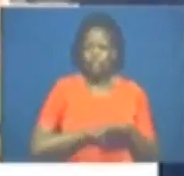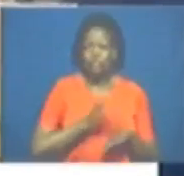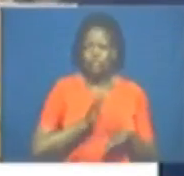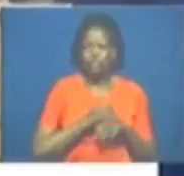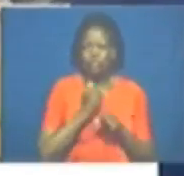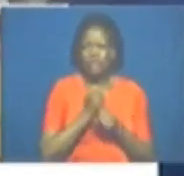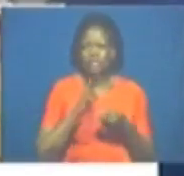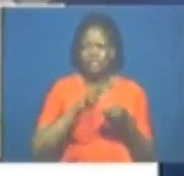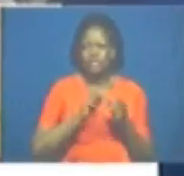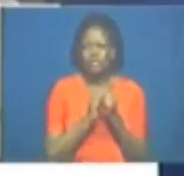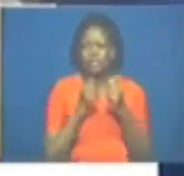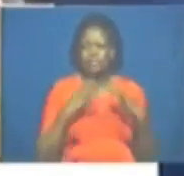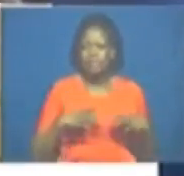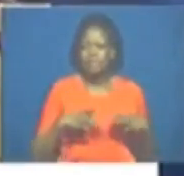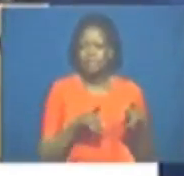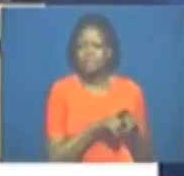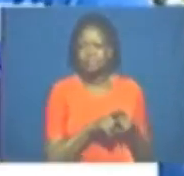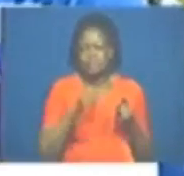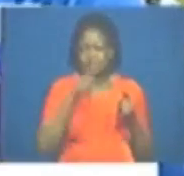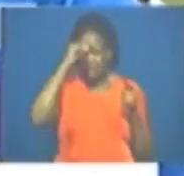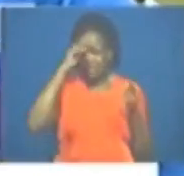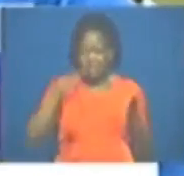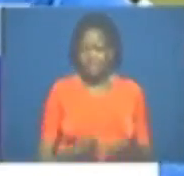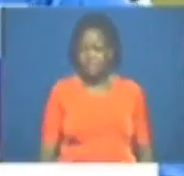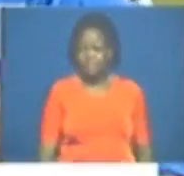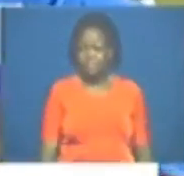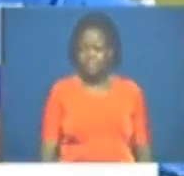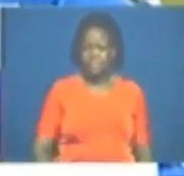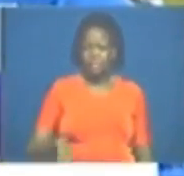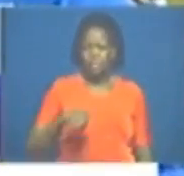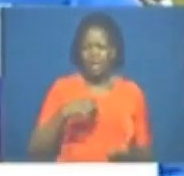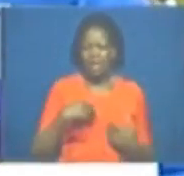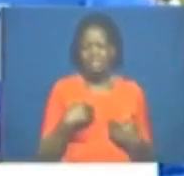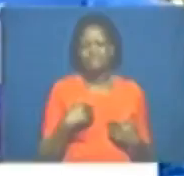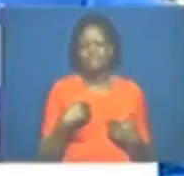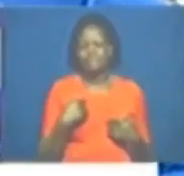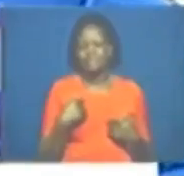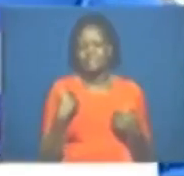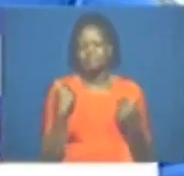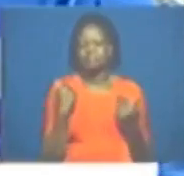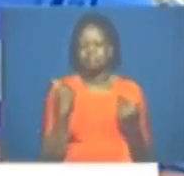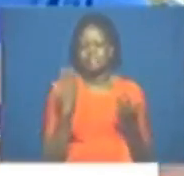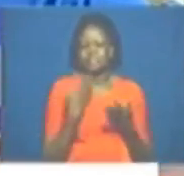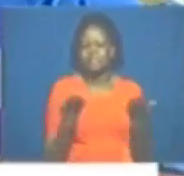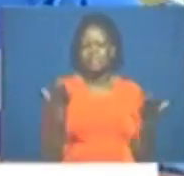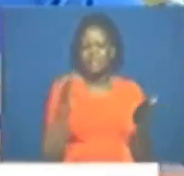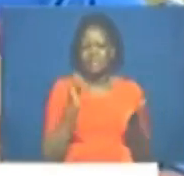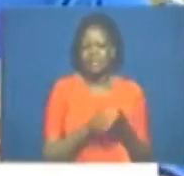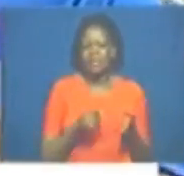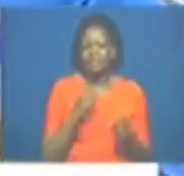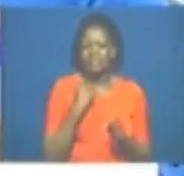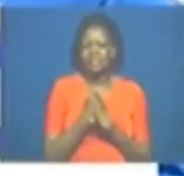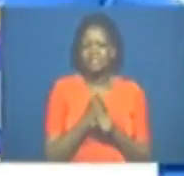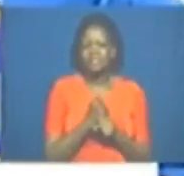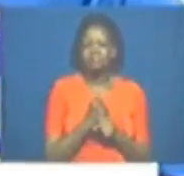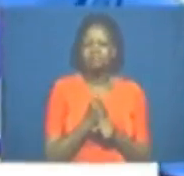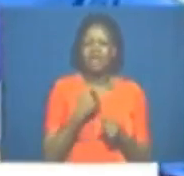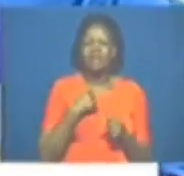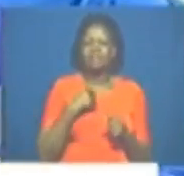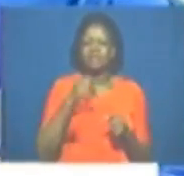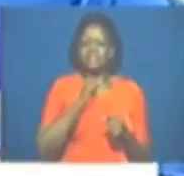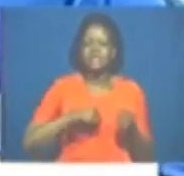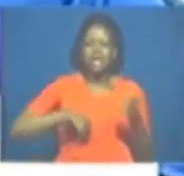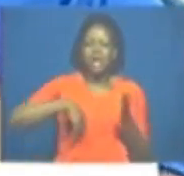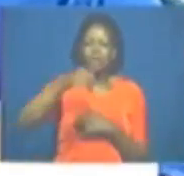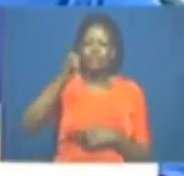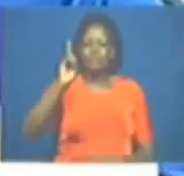with the electorate as well as the governors. Yeah, we have one of the things that we have done and we're going to do is to take the Senate out of Nairobi. Our